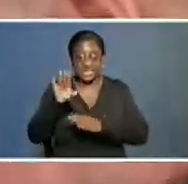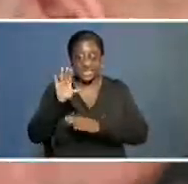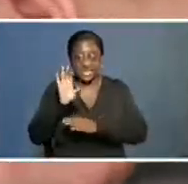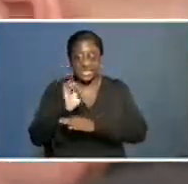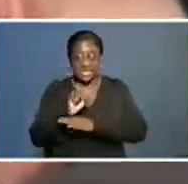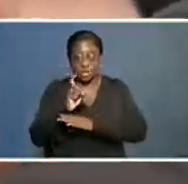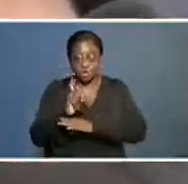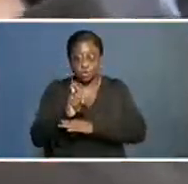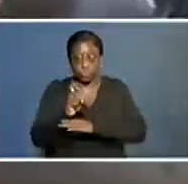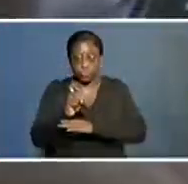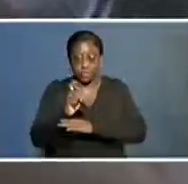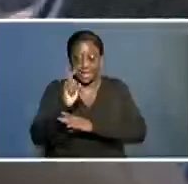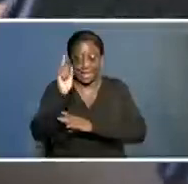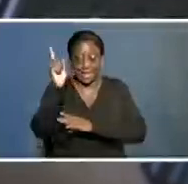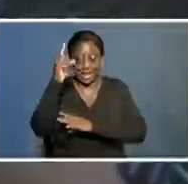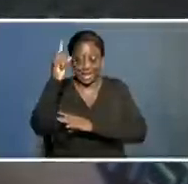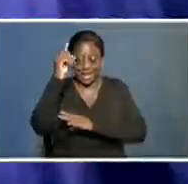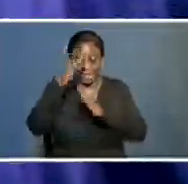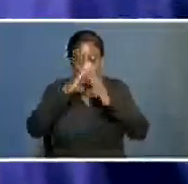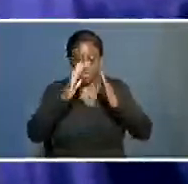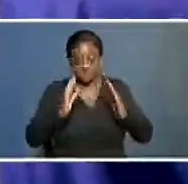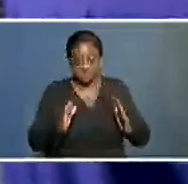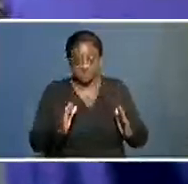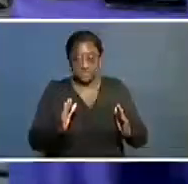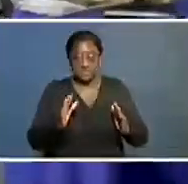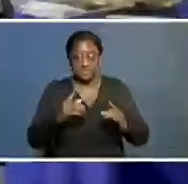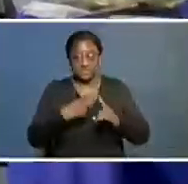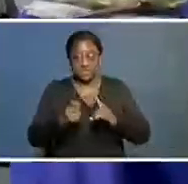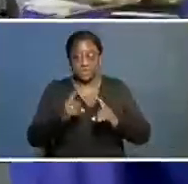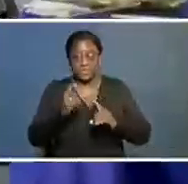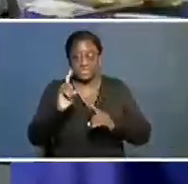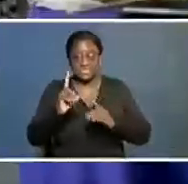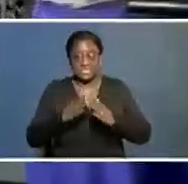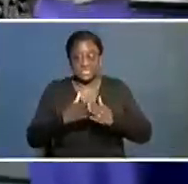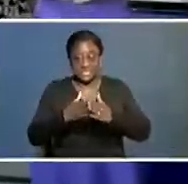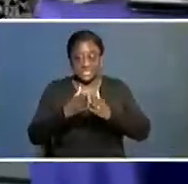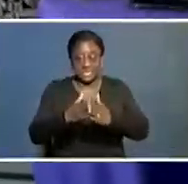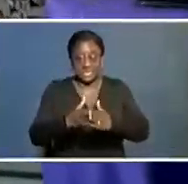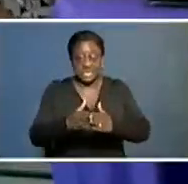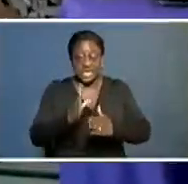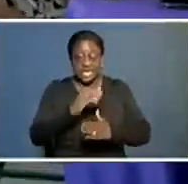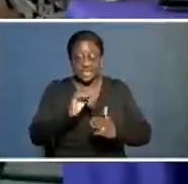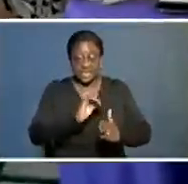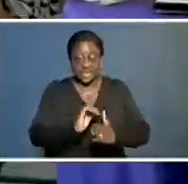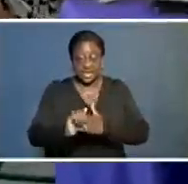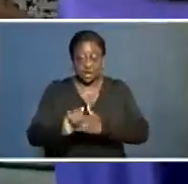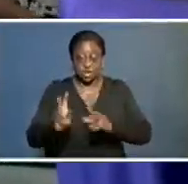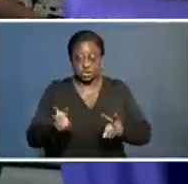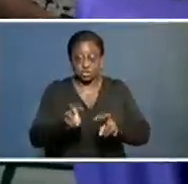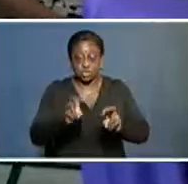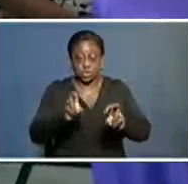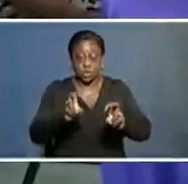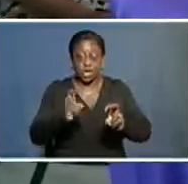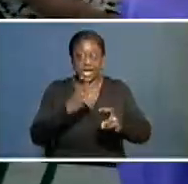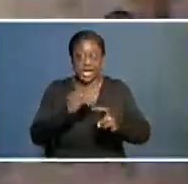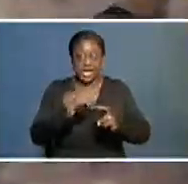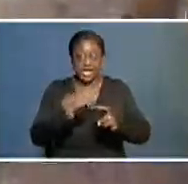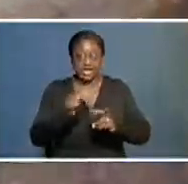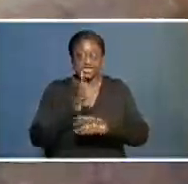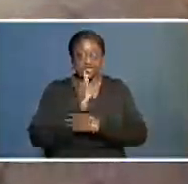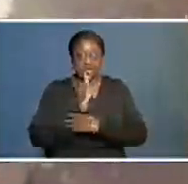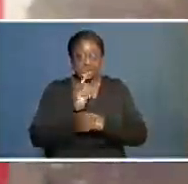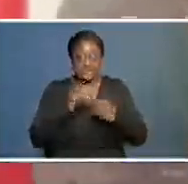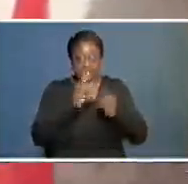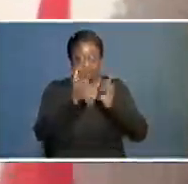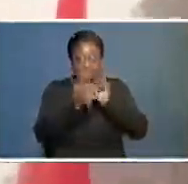South Eleuthera. Disney Cruise Line executives leading the Works team on a tour, followed up by a presentation on the project